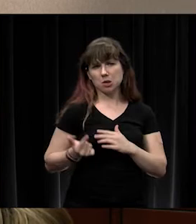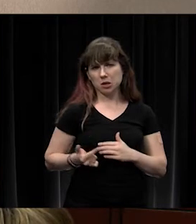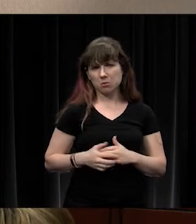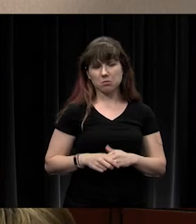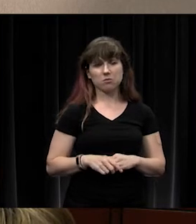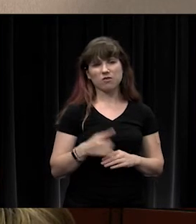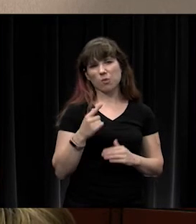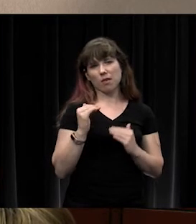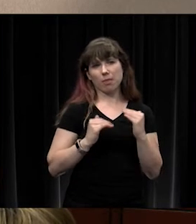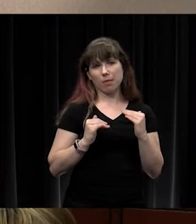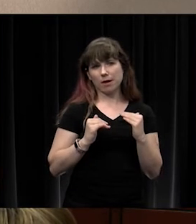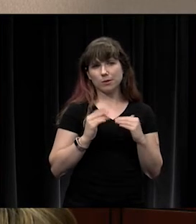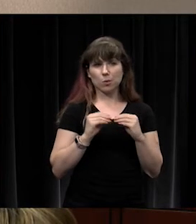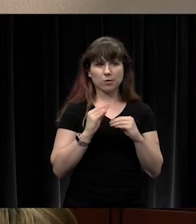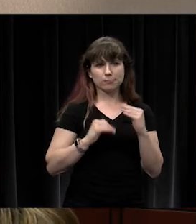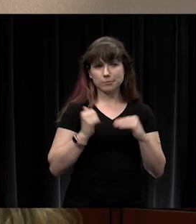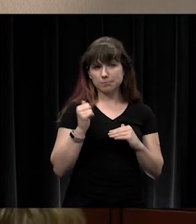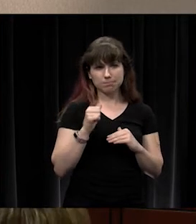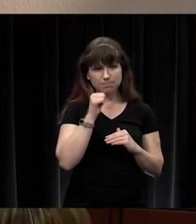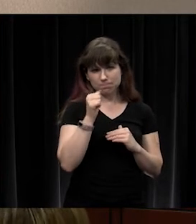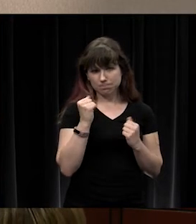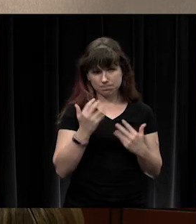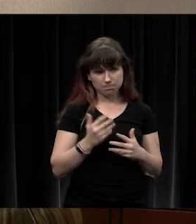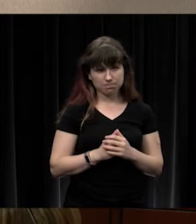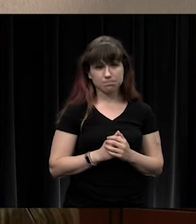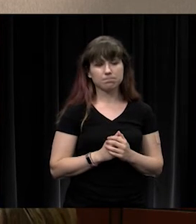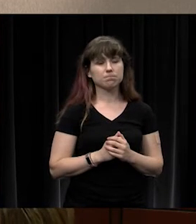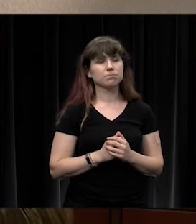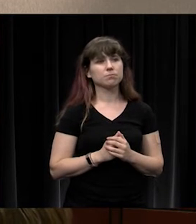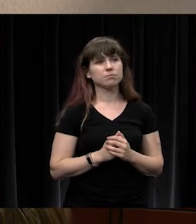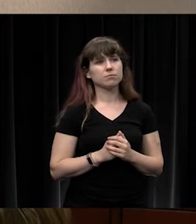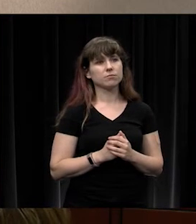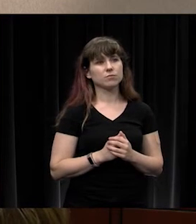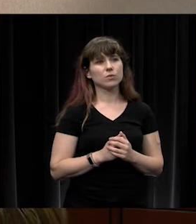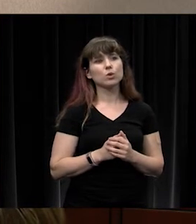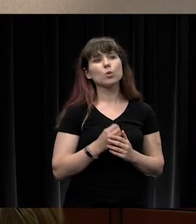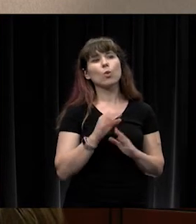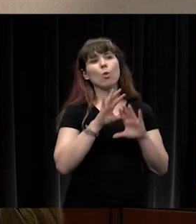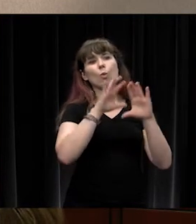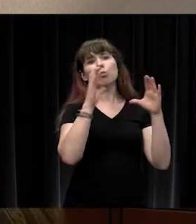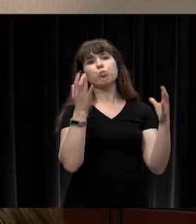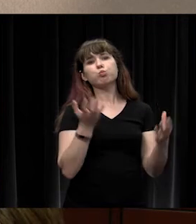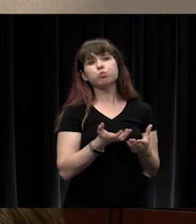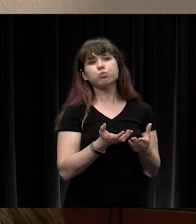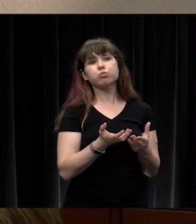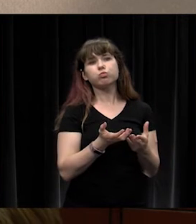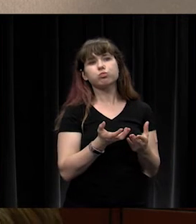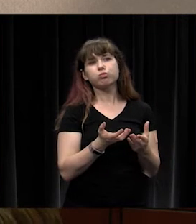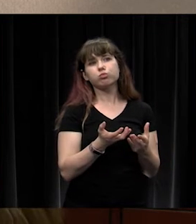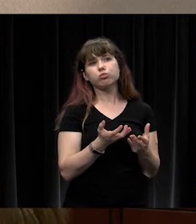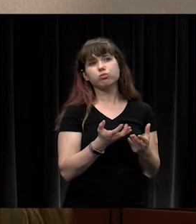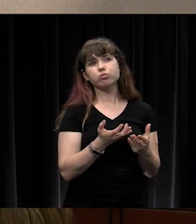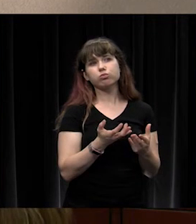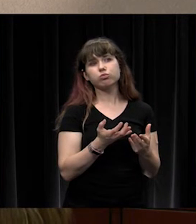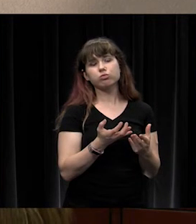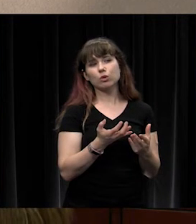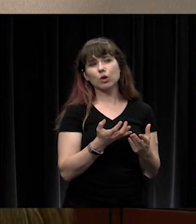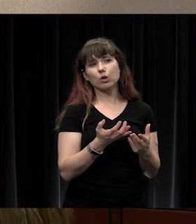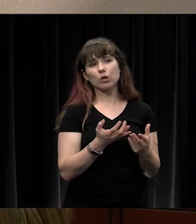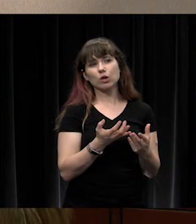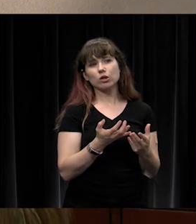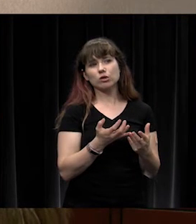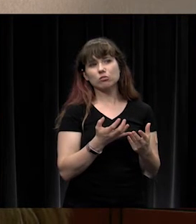furniture. So overall, as far as to budget, we're just a